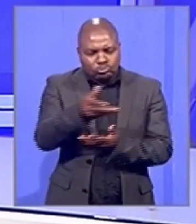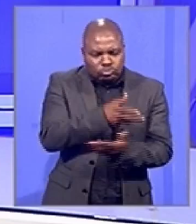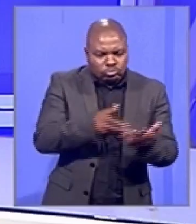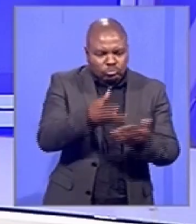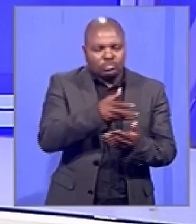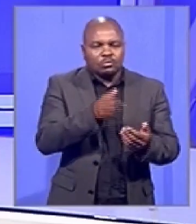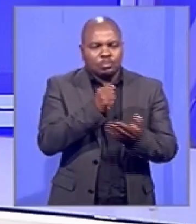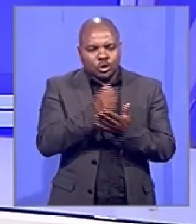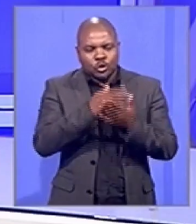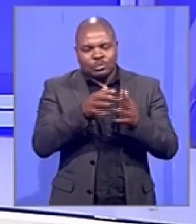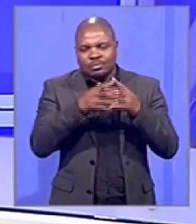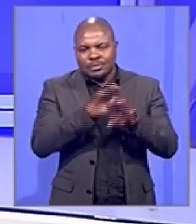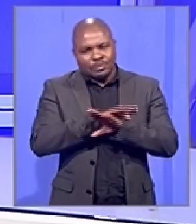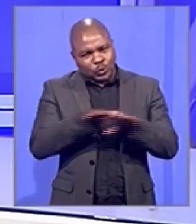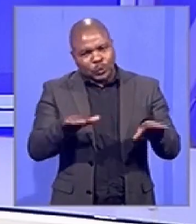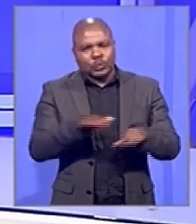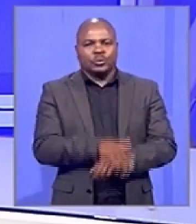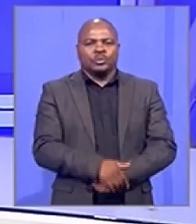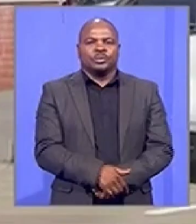le qobe pherekano.